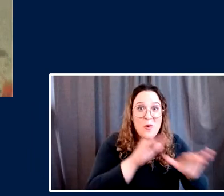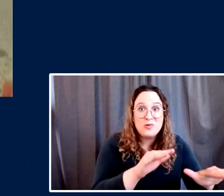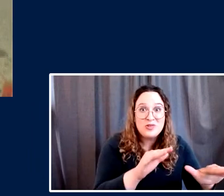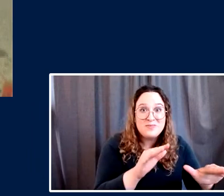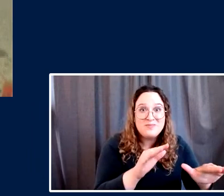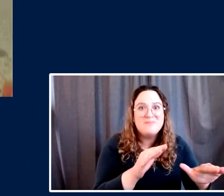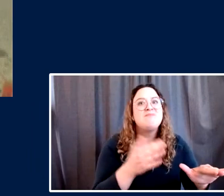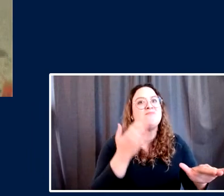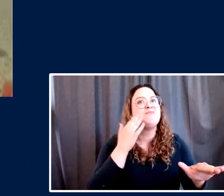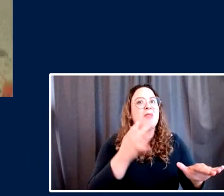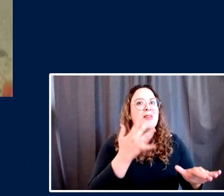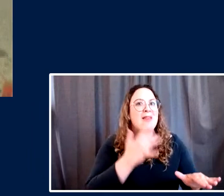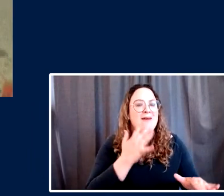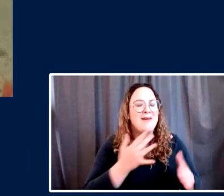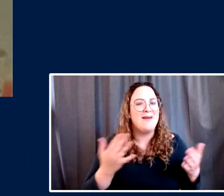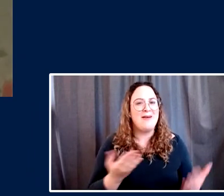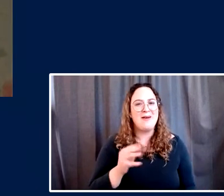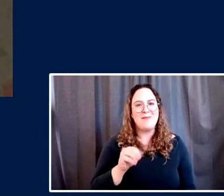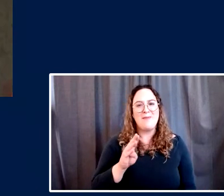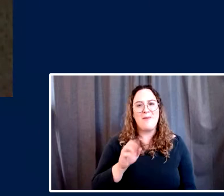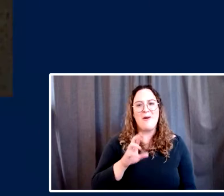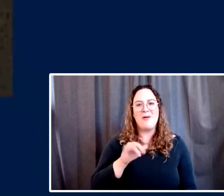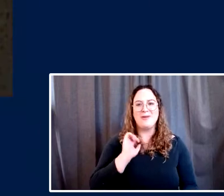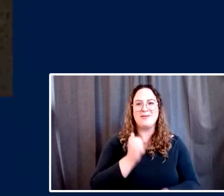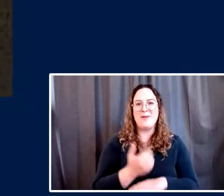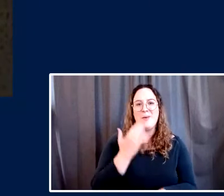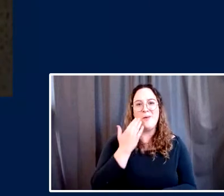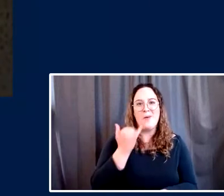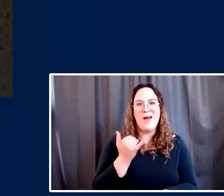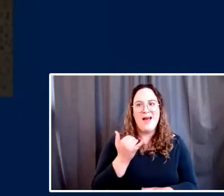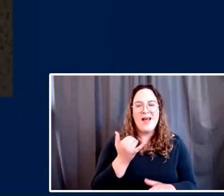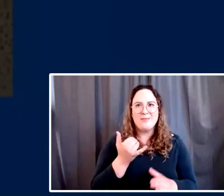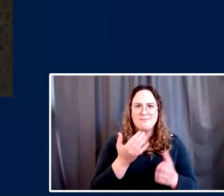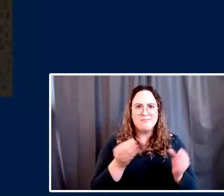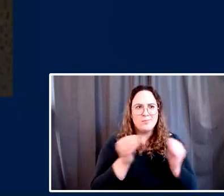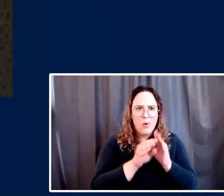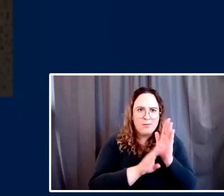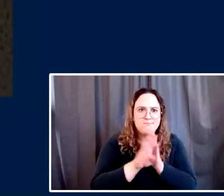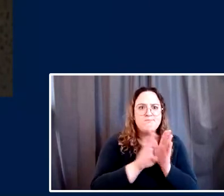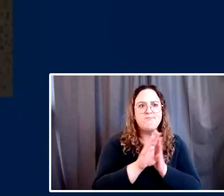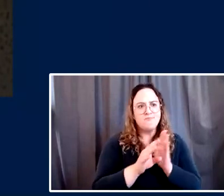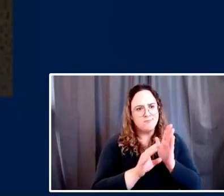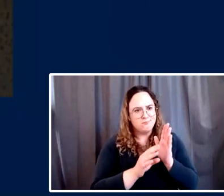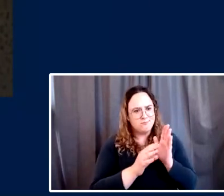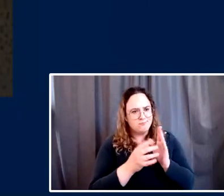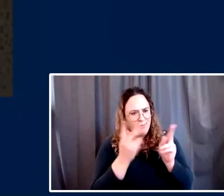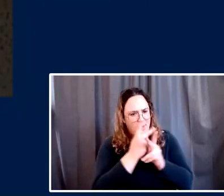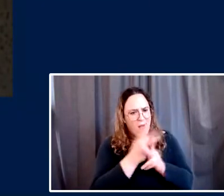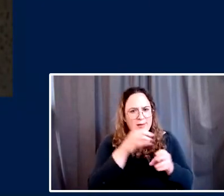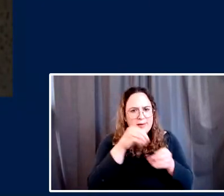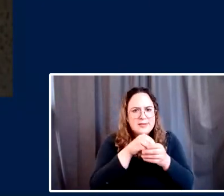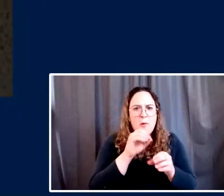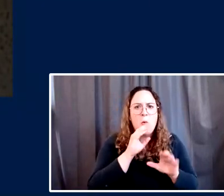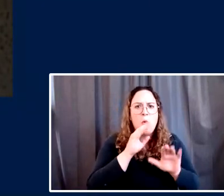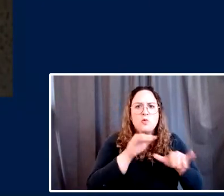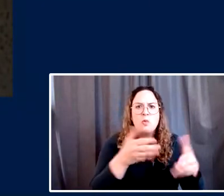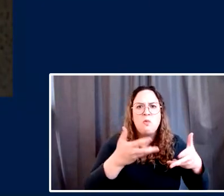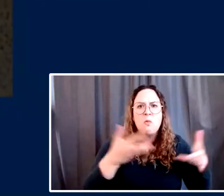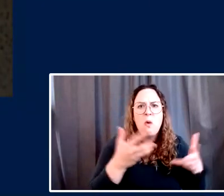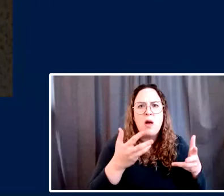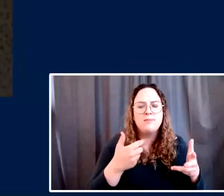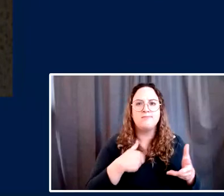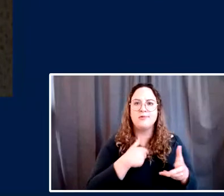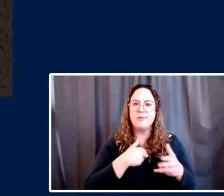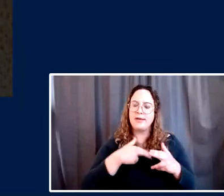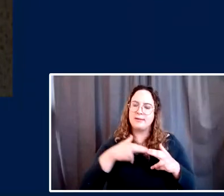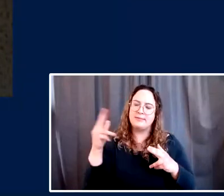innovative technology to help us better explore and study the ocean. We helped spearhead the use of ROVs, remotely operated